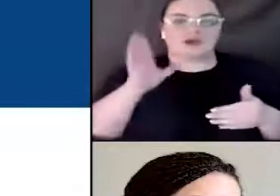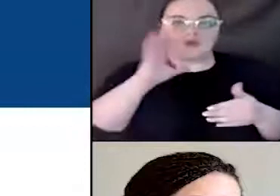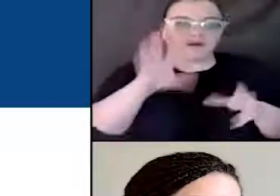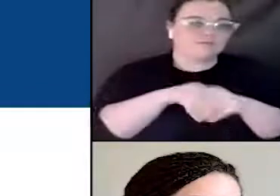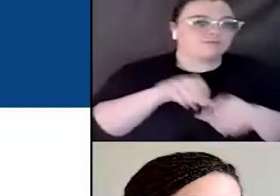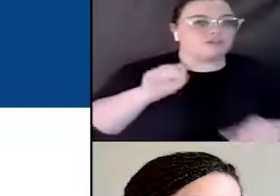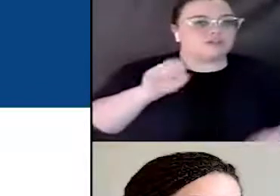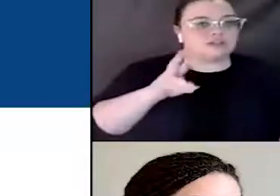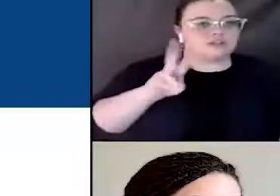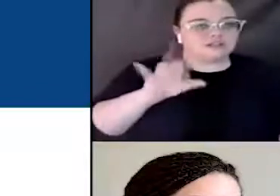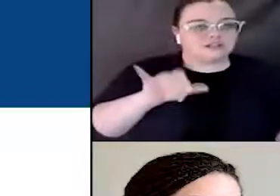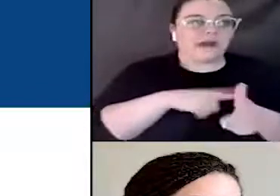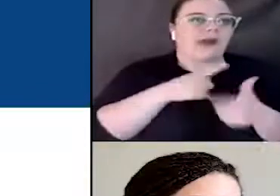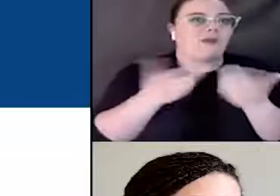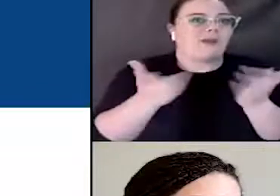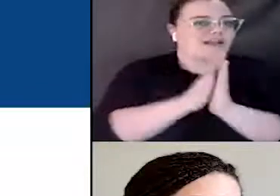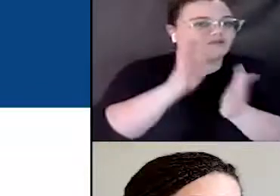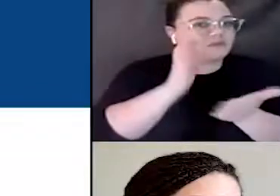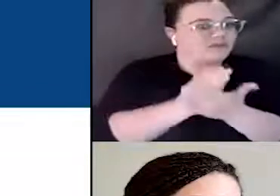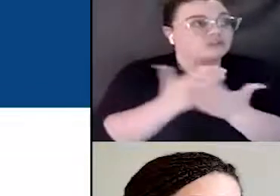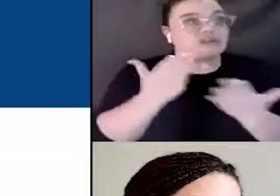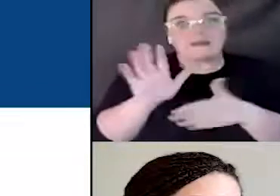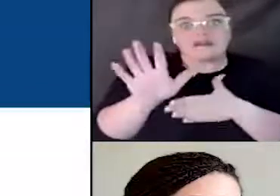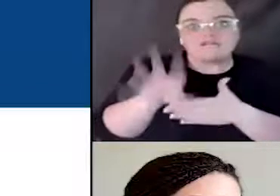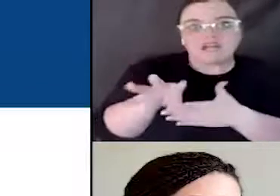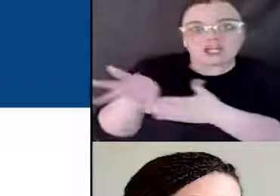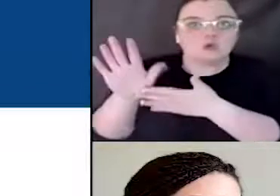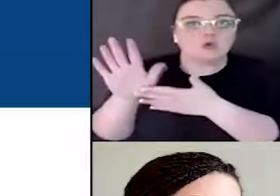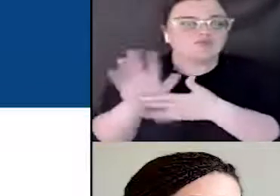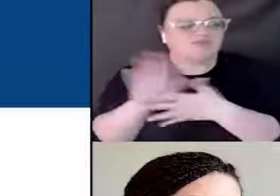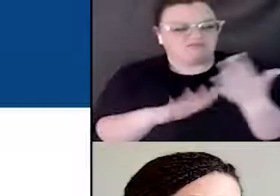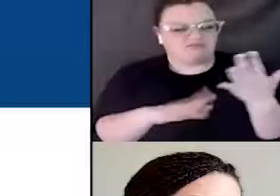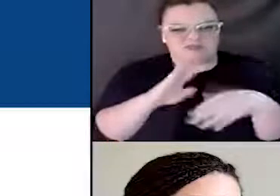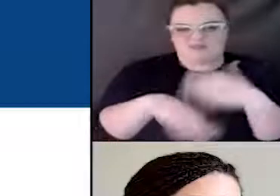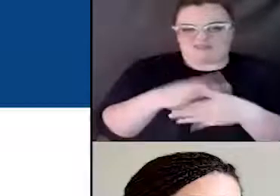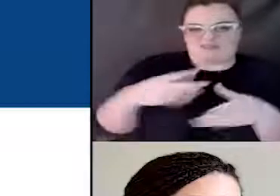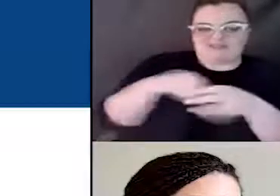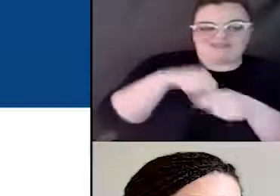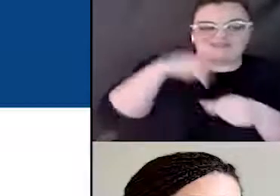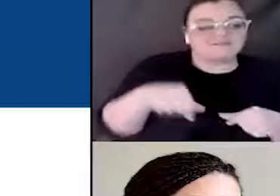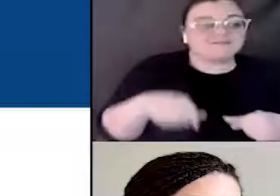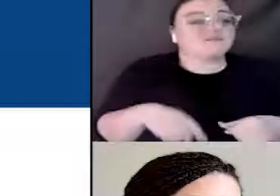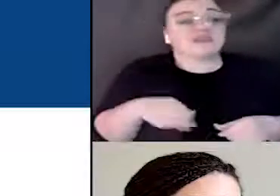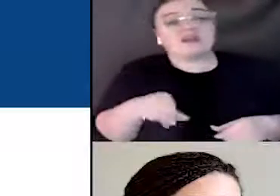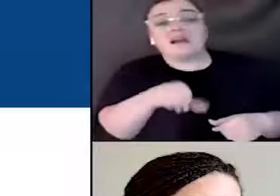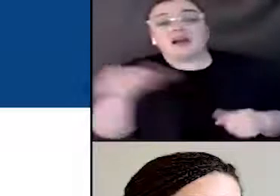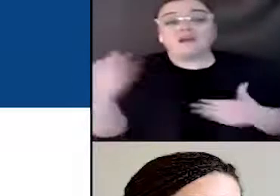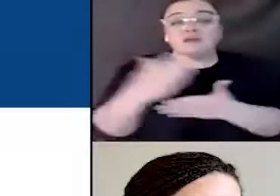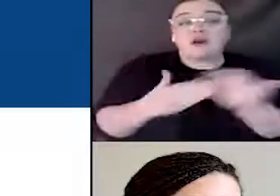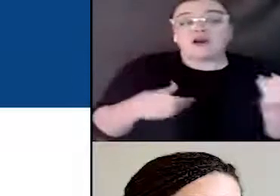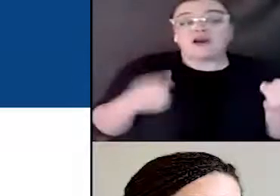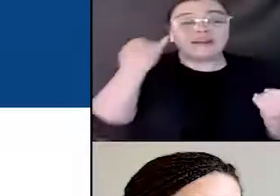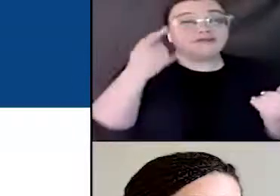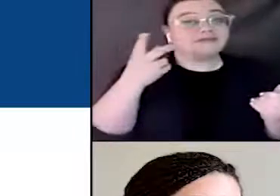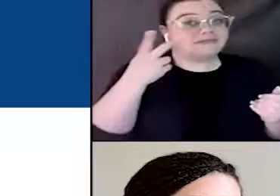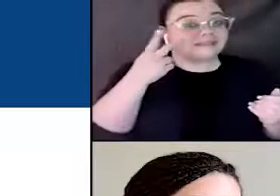send us pictures and maybe even videos. Another aspect of this, I really encourage, and you see the announcement come out for our